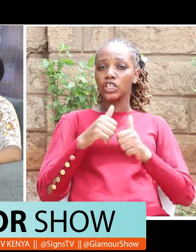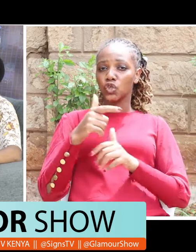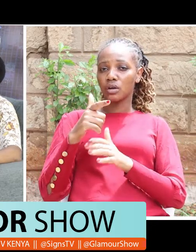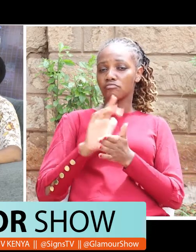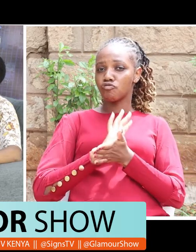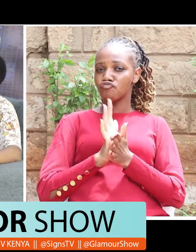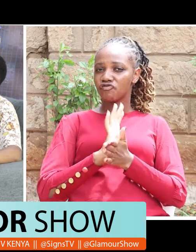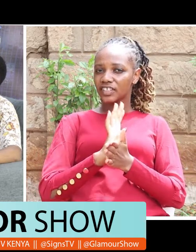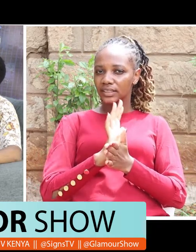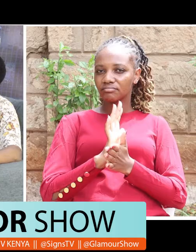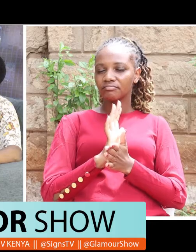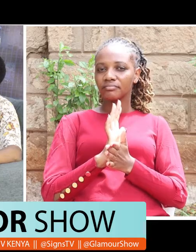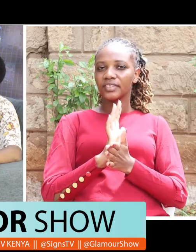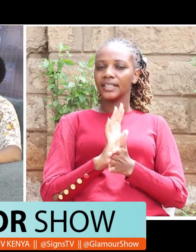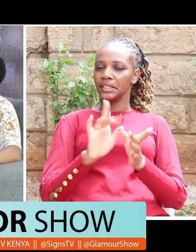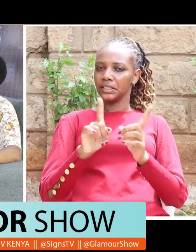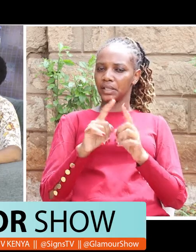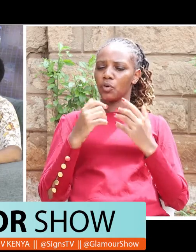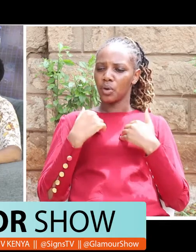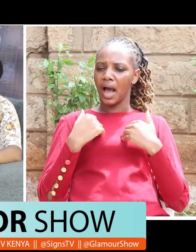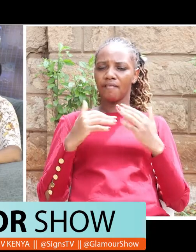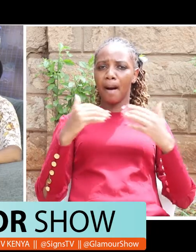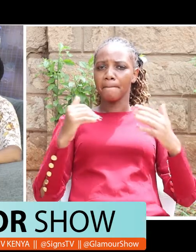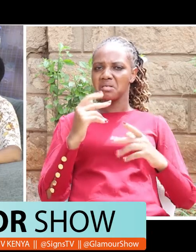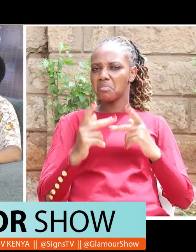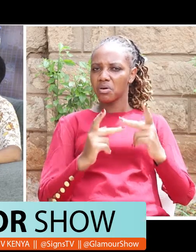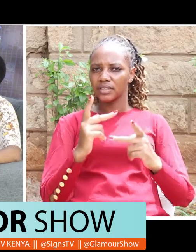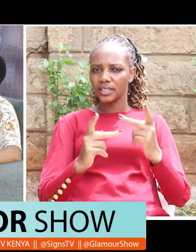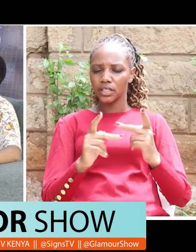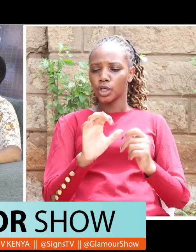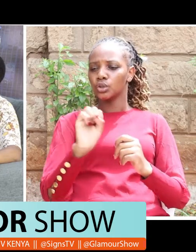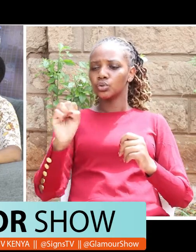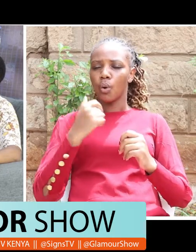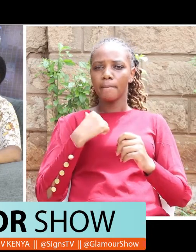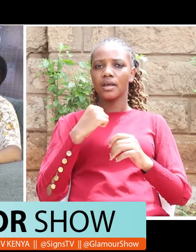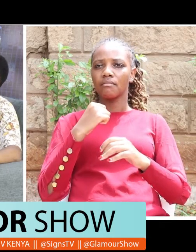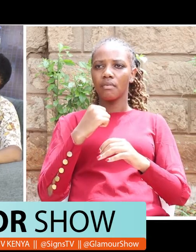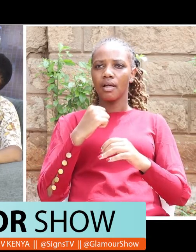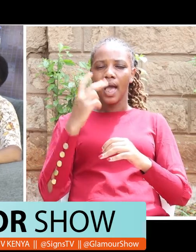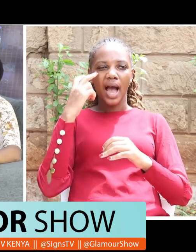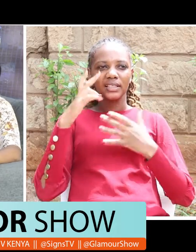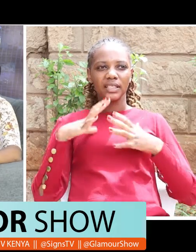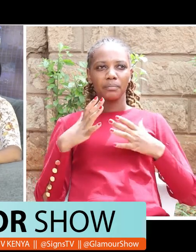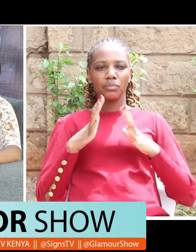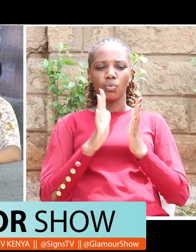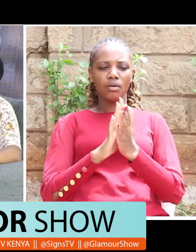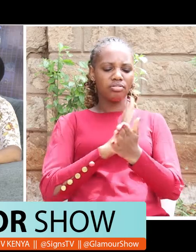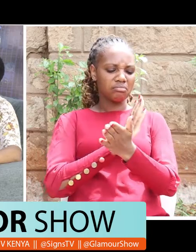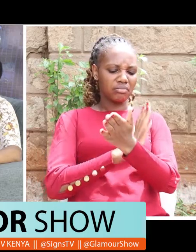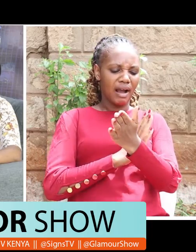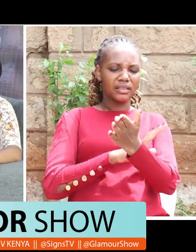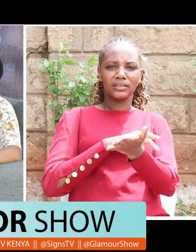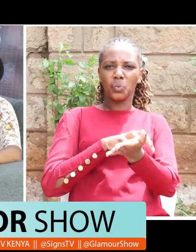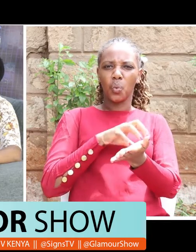and we need a lot of makeup in the filmmaking process, where you get people get gunshot wounds, they get